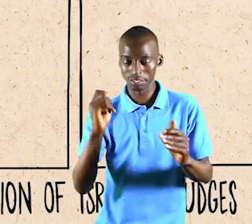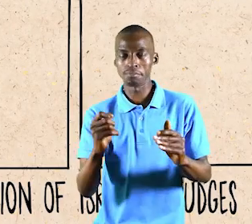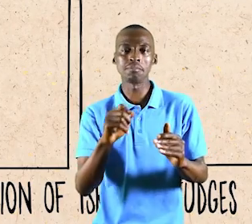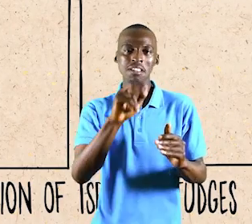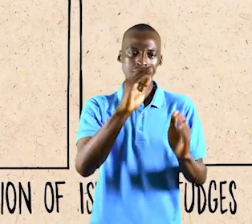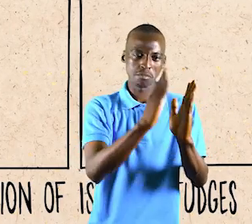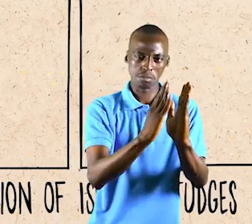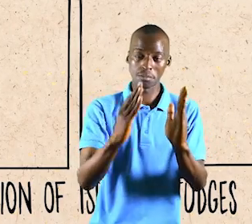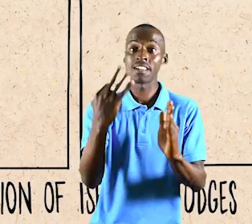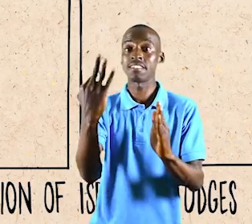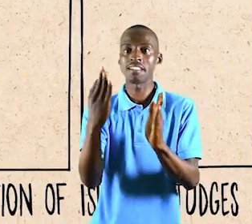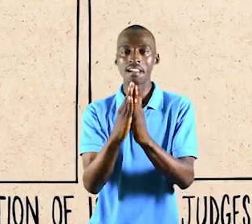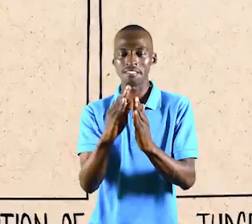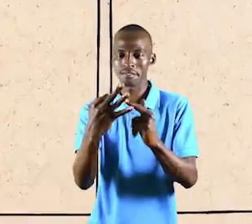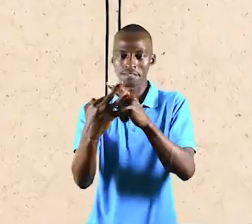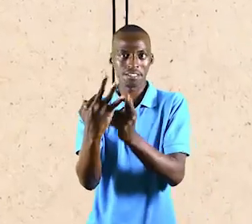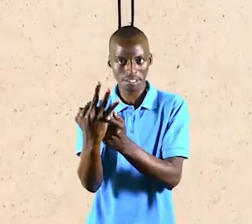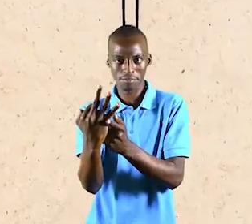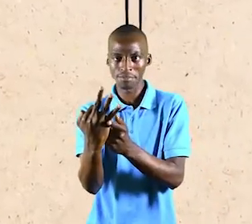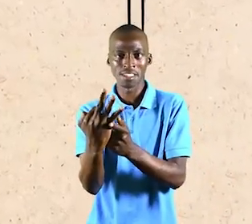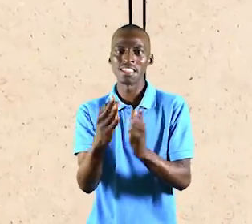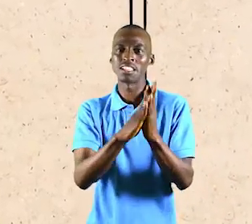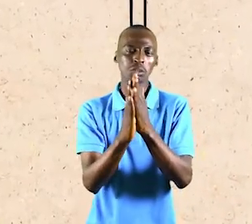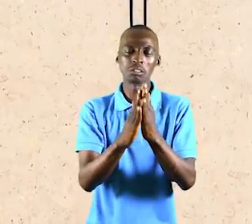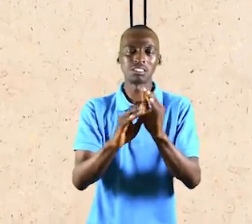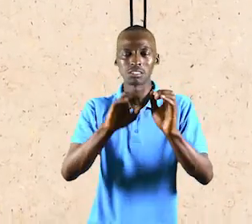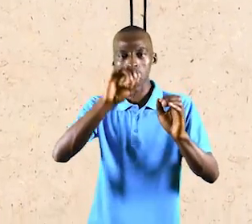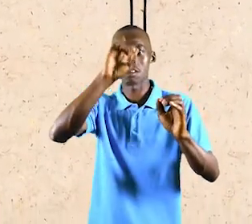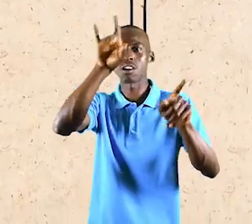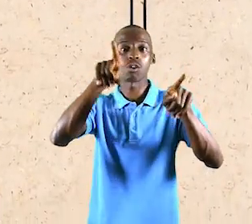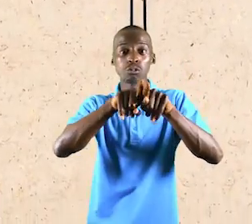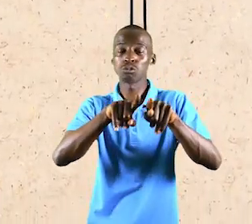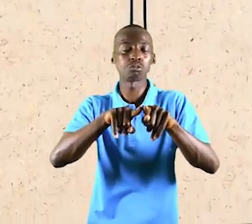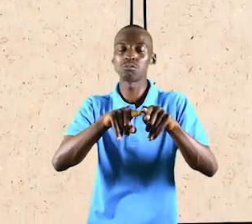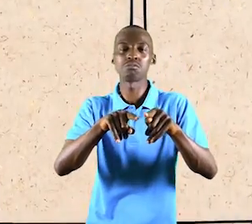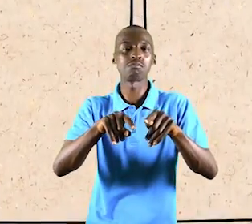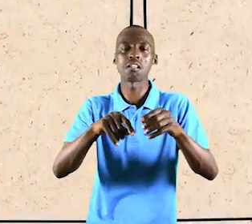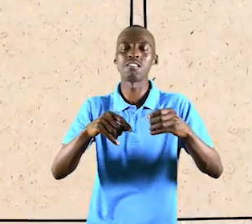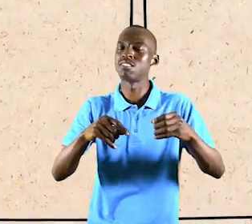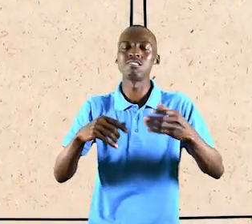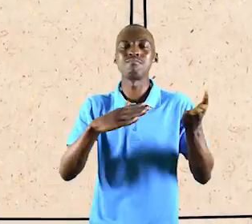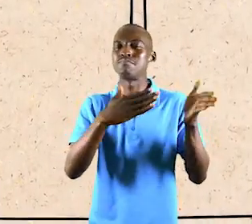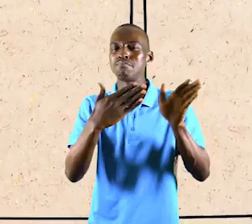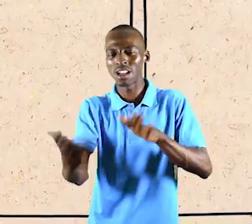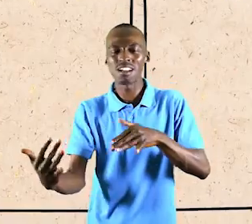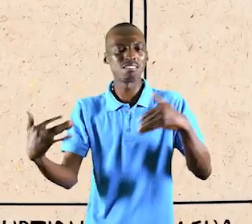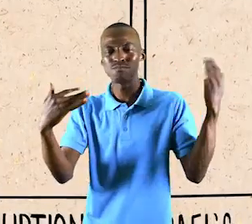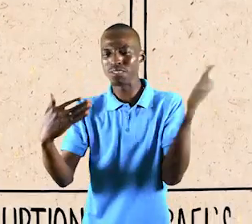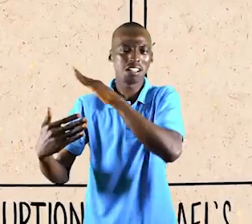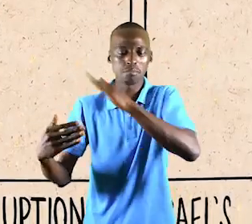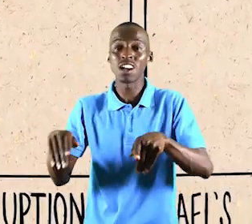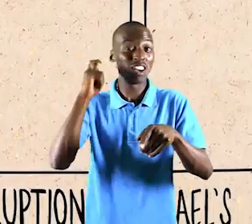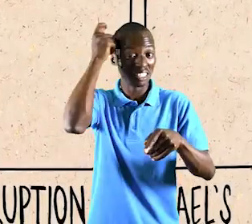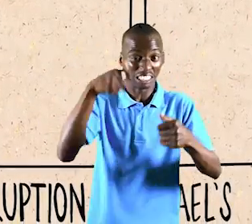Othniel, Ehud, and Deborah, they are epic adventures. They're also extremely bloody stories. Either the